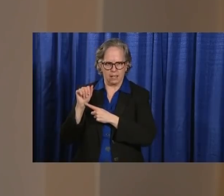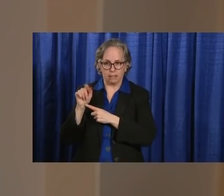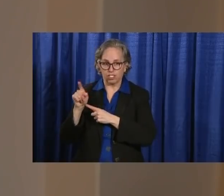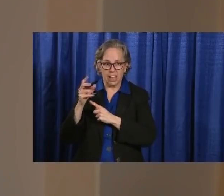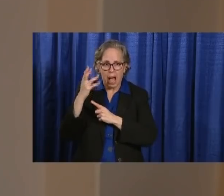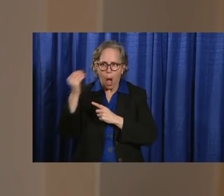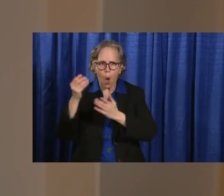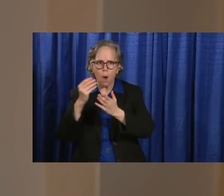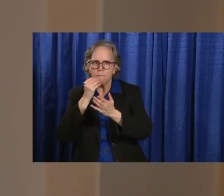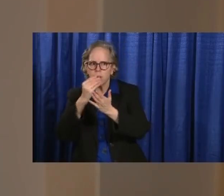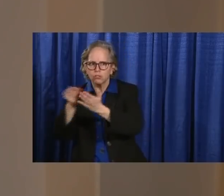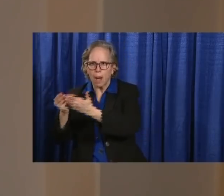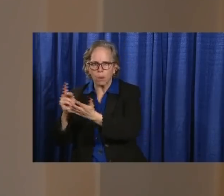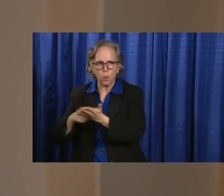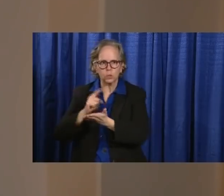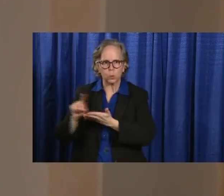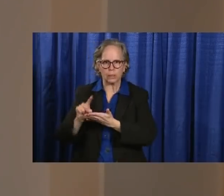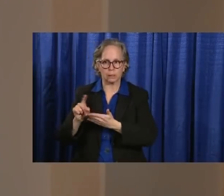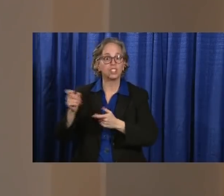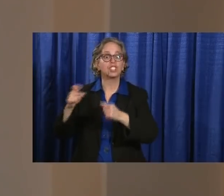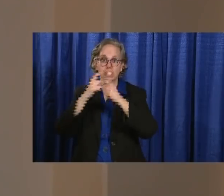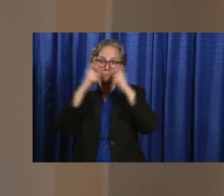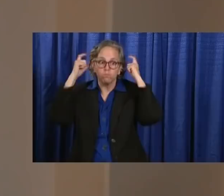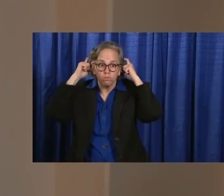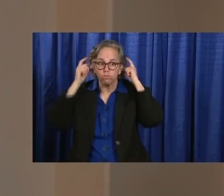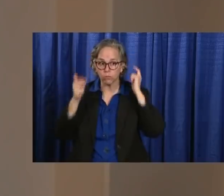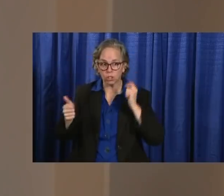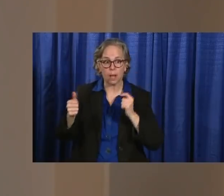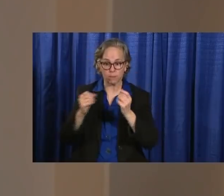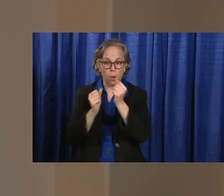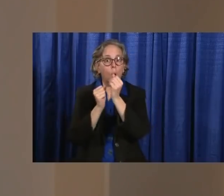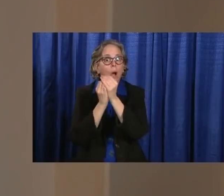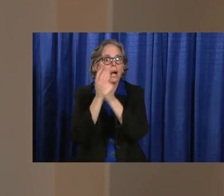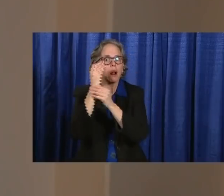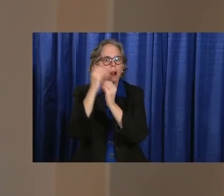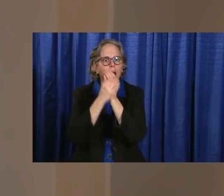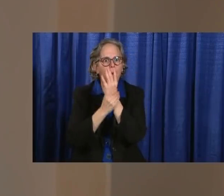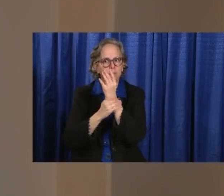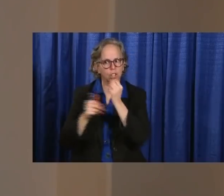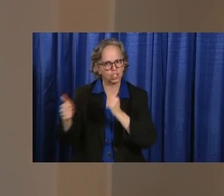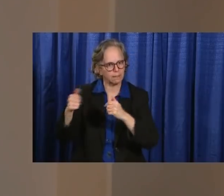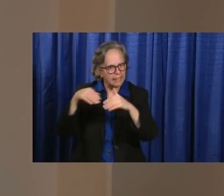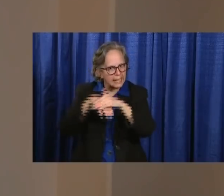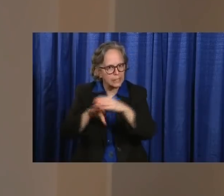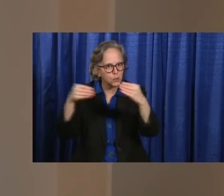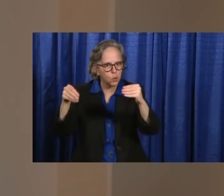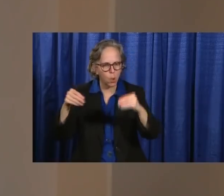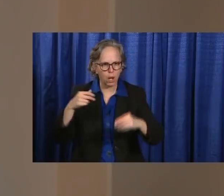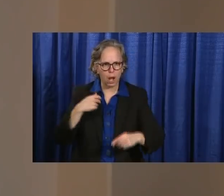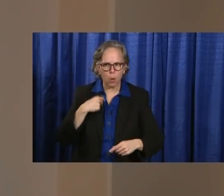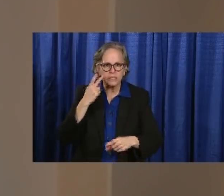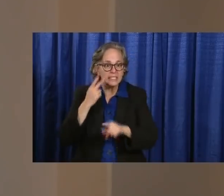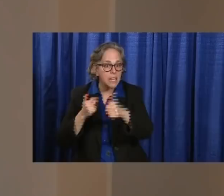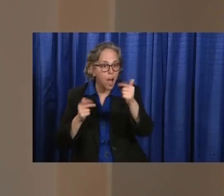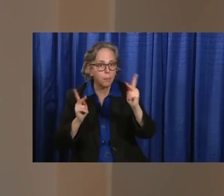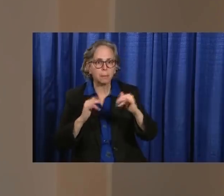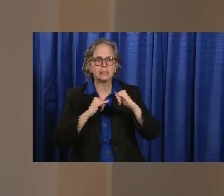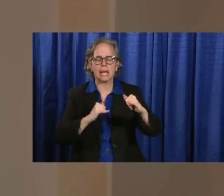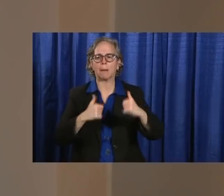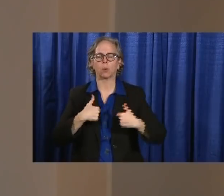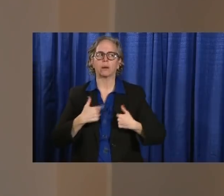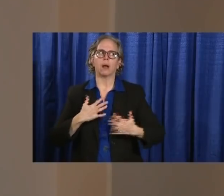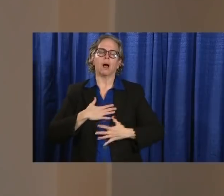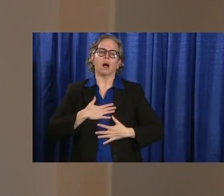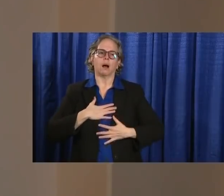time a week, she wears a mask and gloves into the store, and we appreciate when we see people in these stores, in the